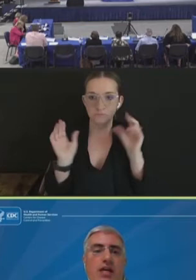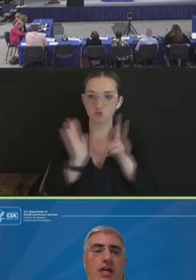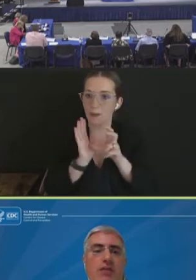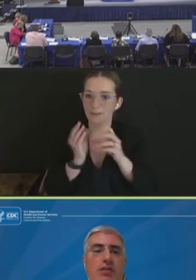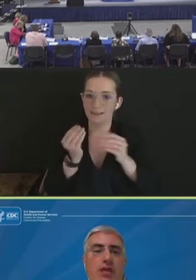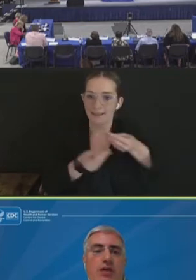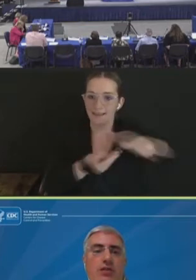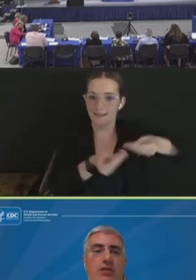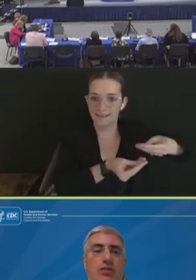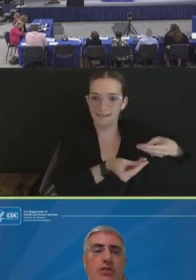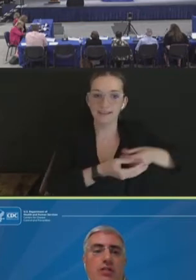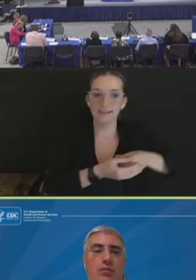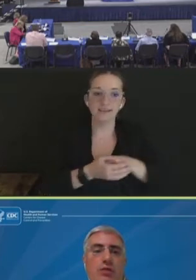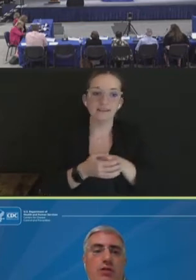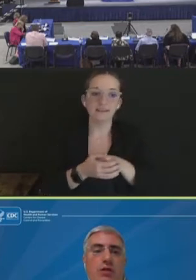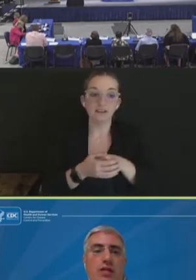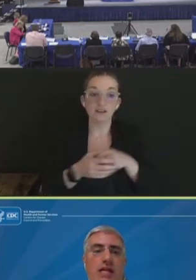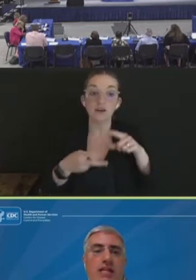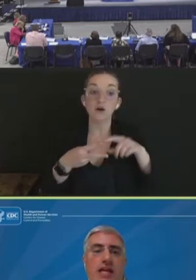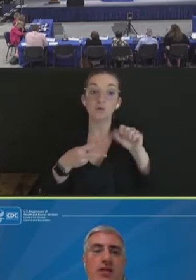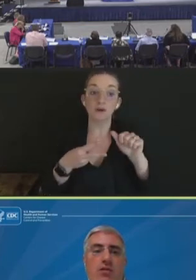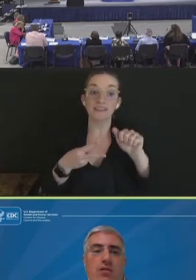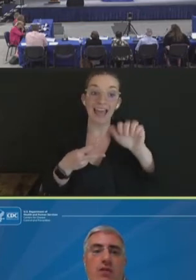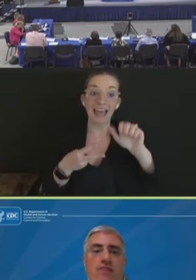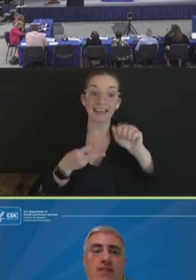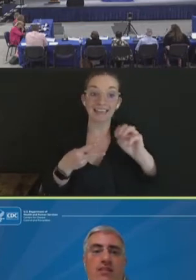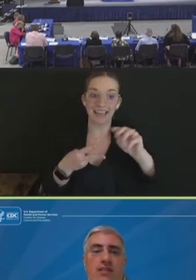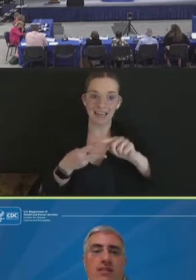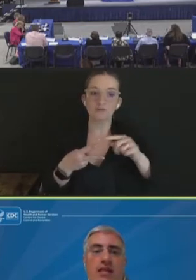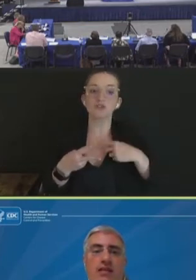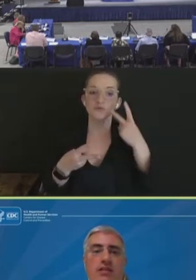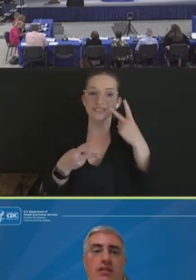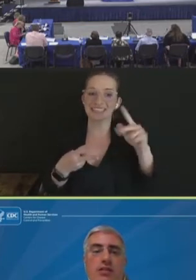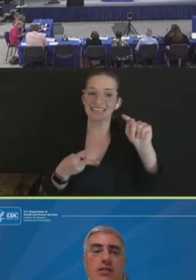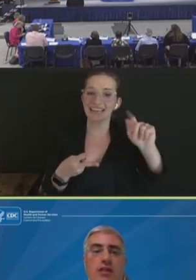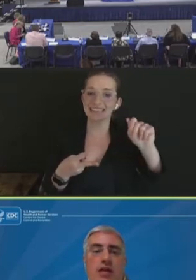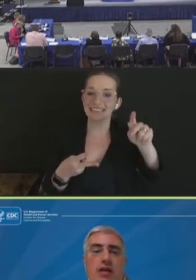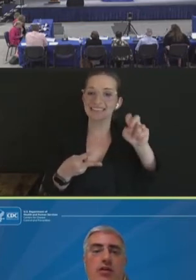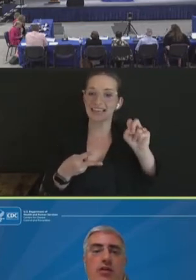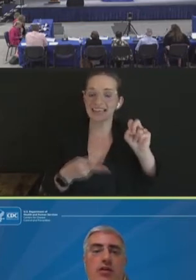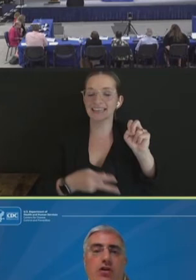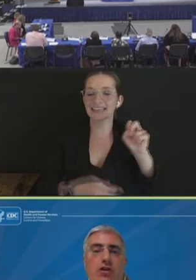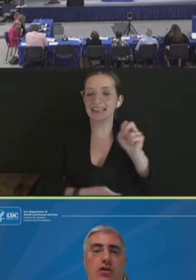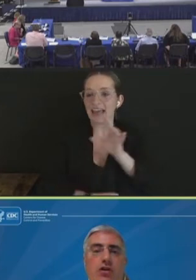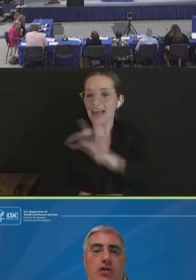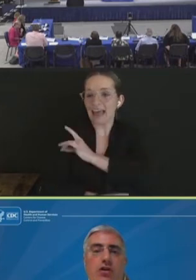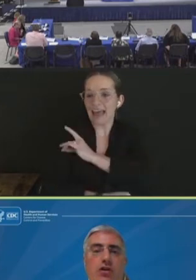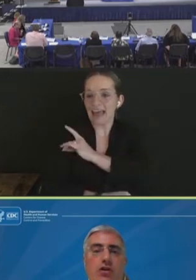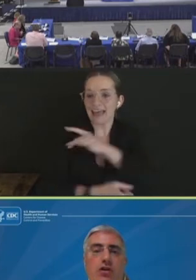with ACAM2000, you do see what's called a take, or a vaccine site lesion, that occurs